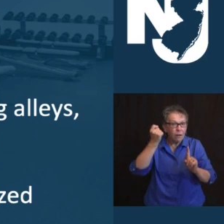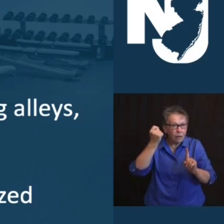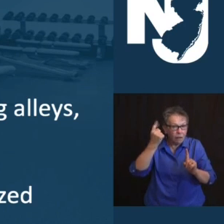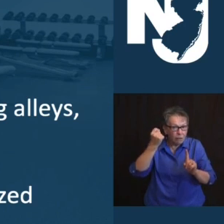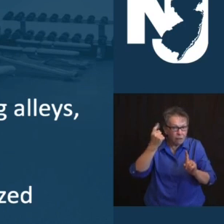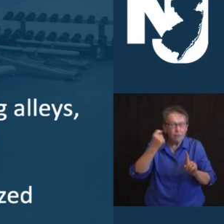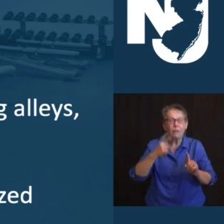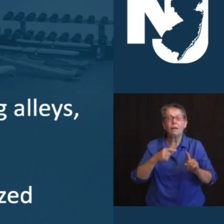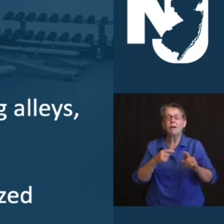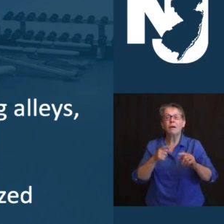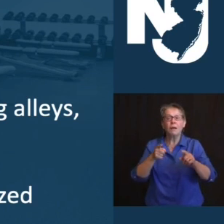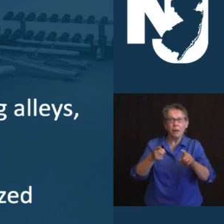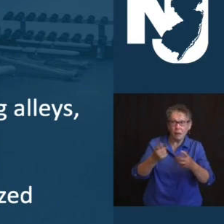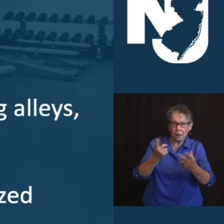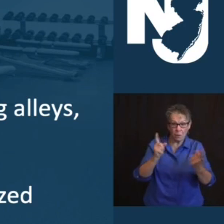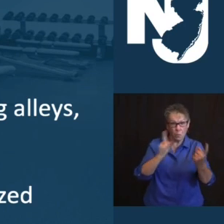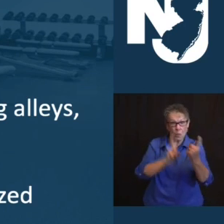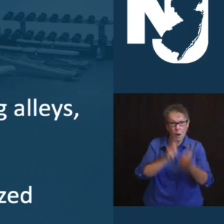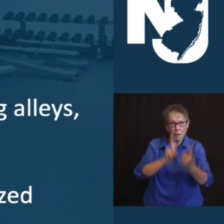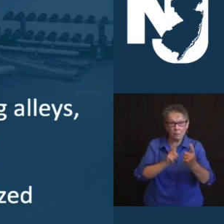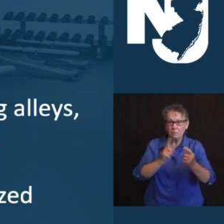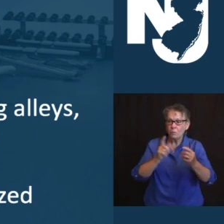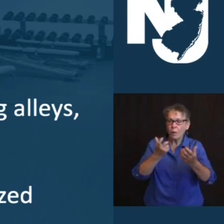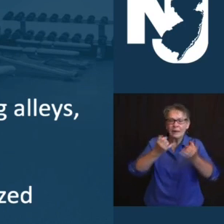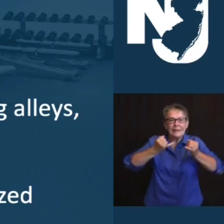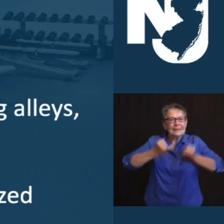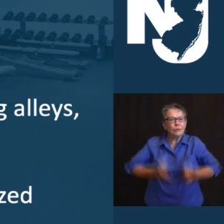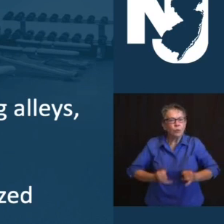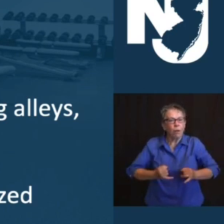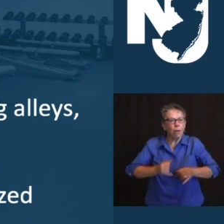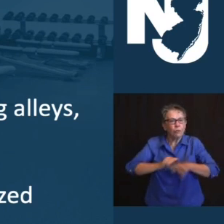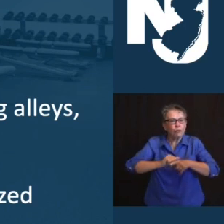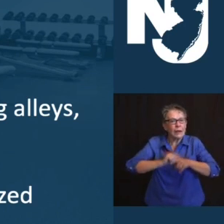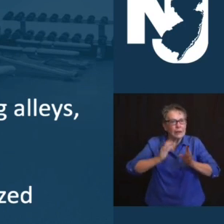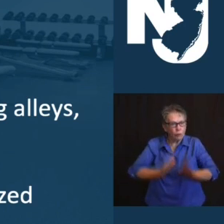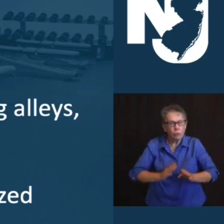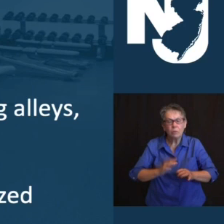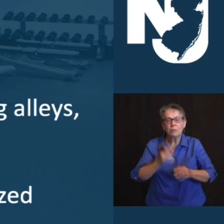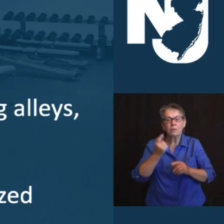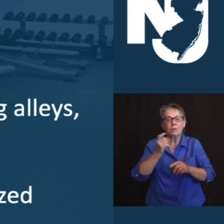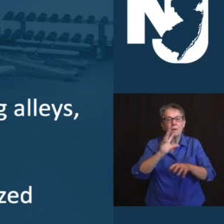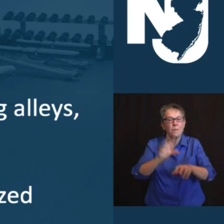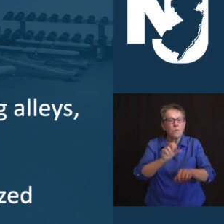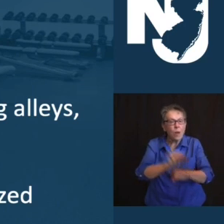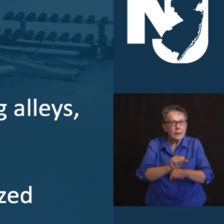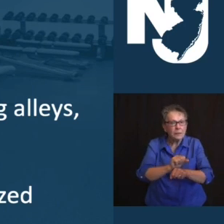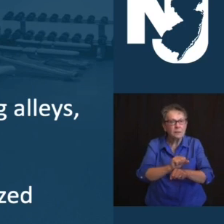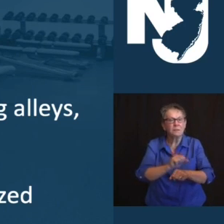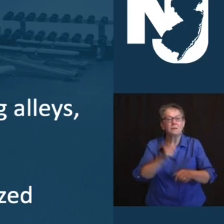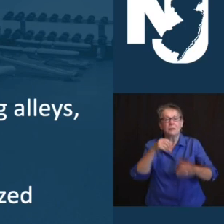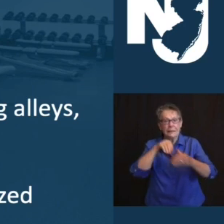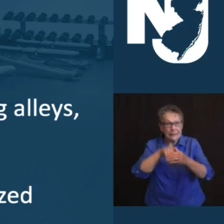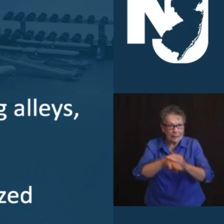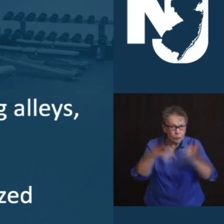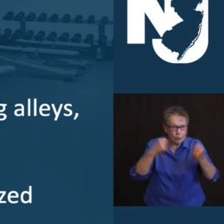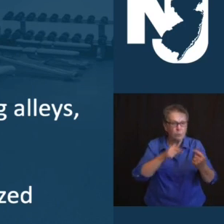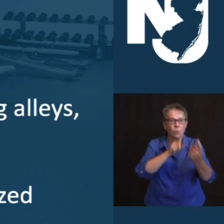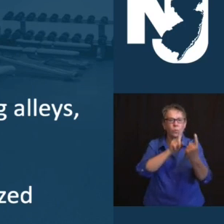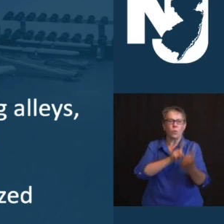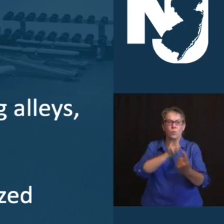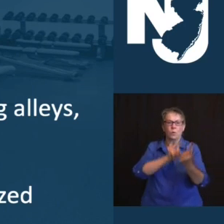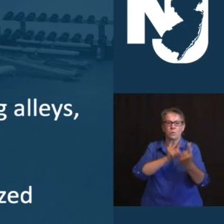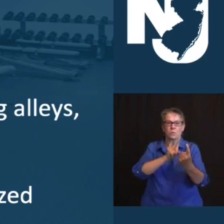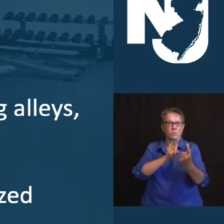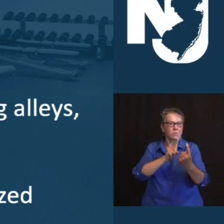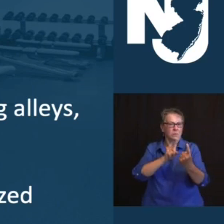individualized training sessions by appointment. The fact that that group of things remains closed gives Judy or me or Pat or